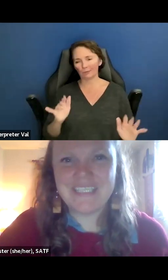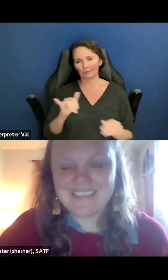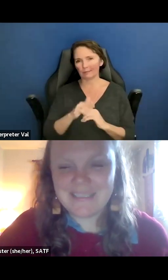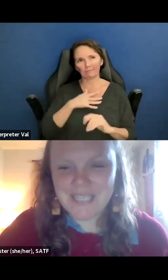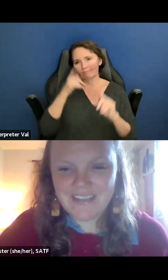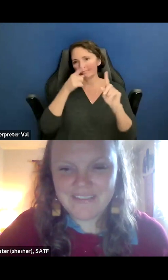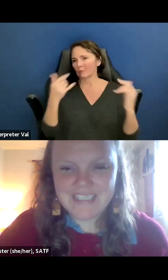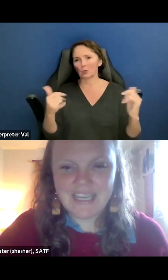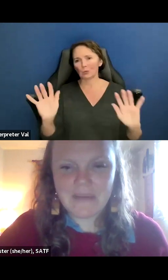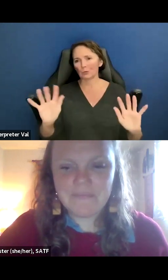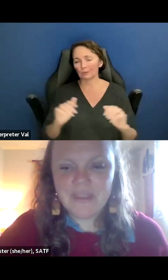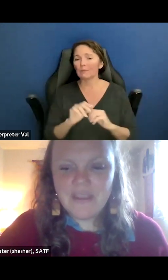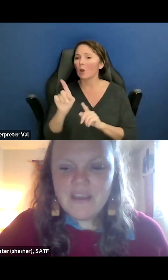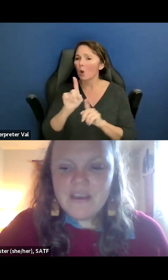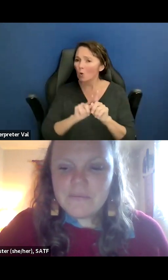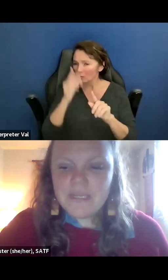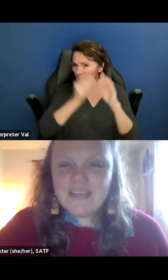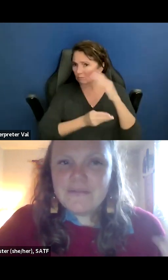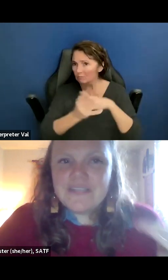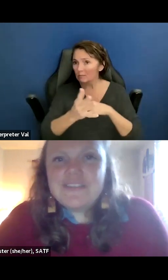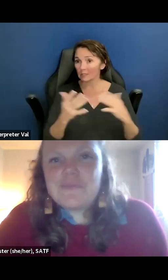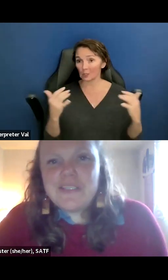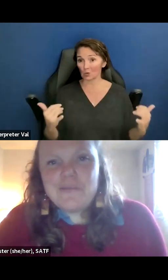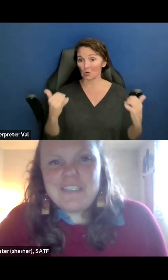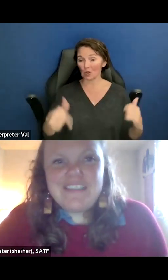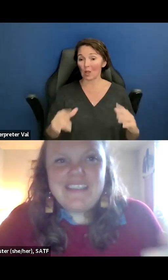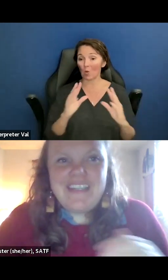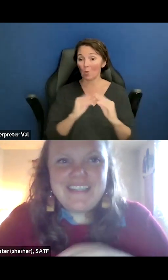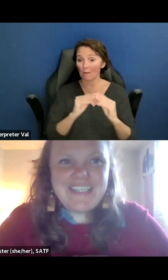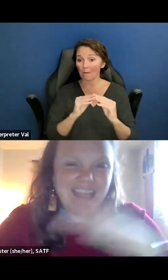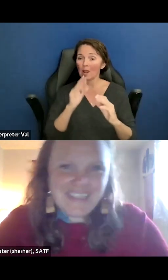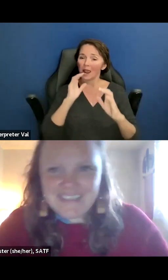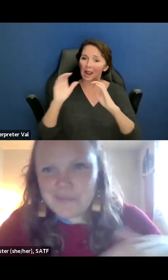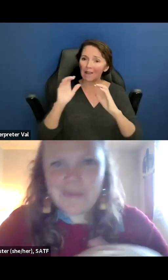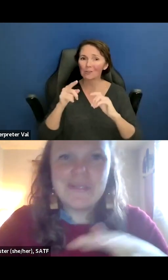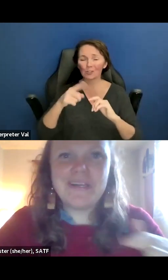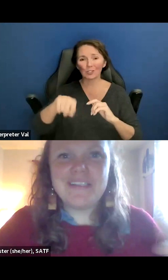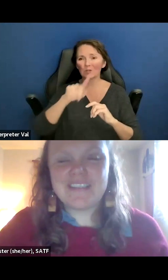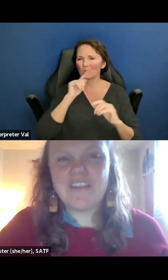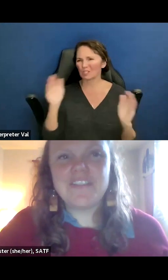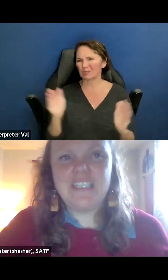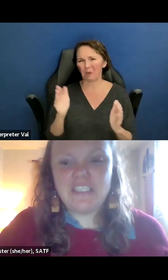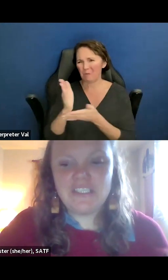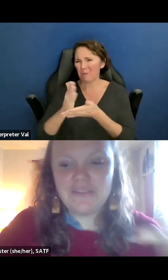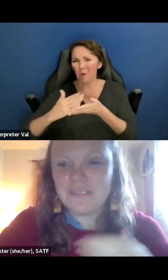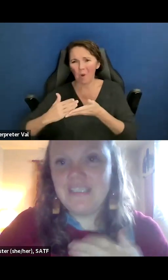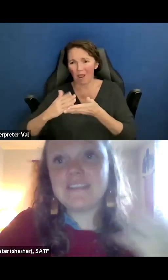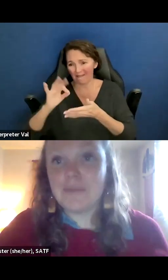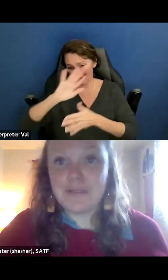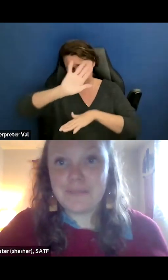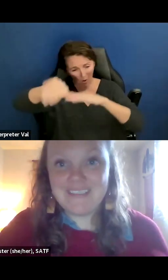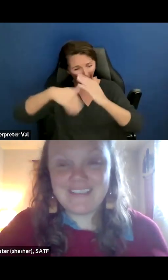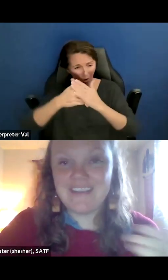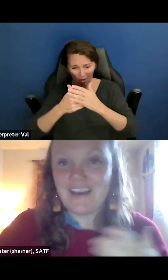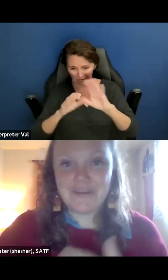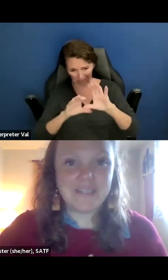today doing that deep dive into that. We also just want to note that today, this webinar, this conversation is just really a